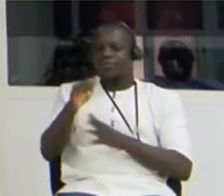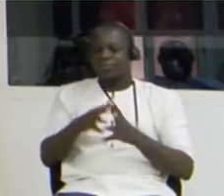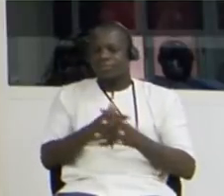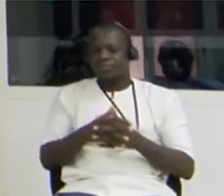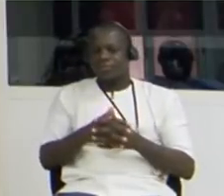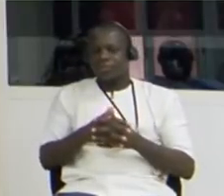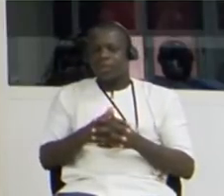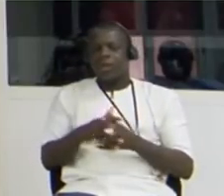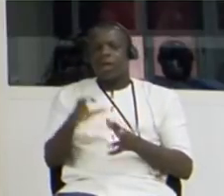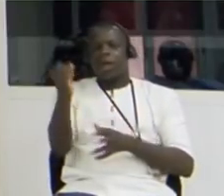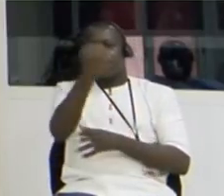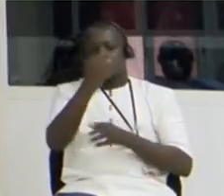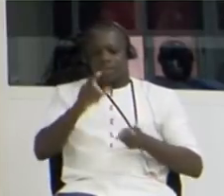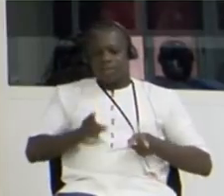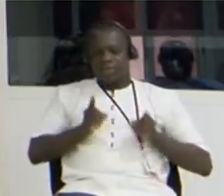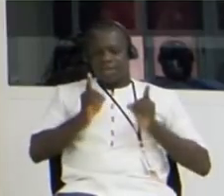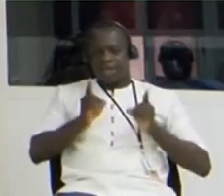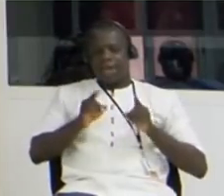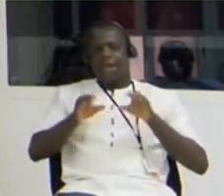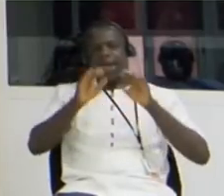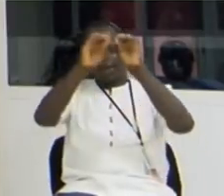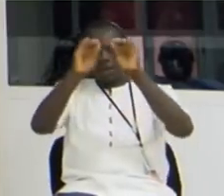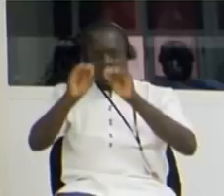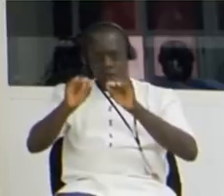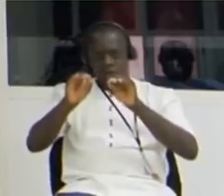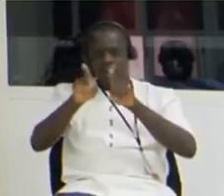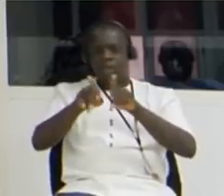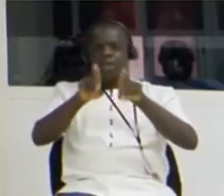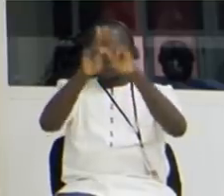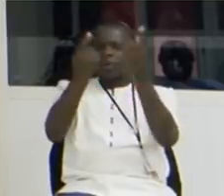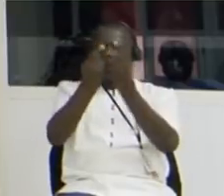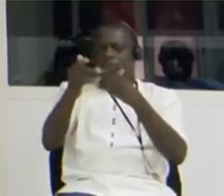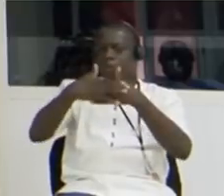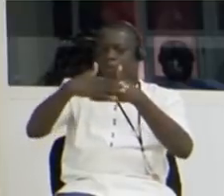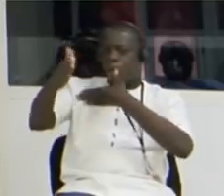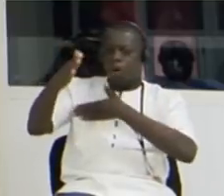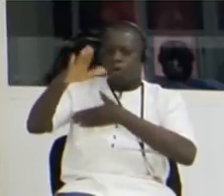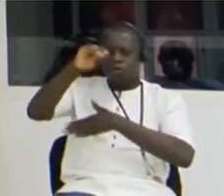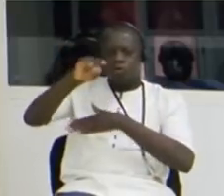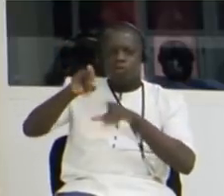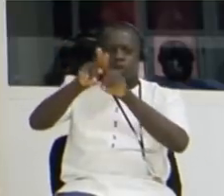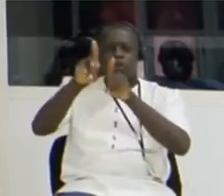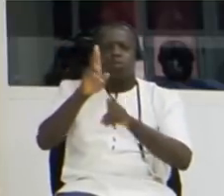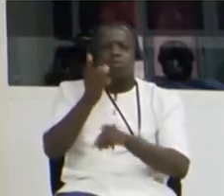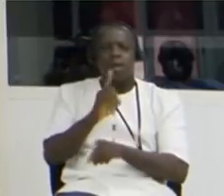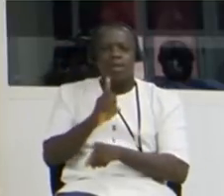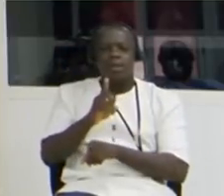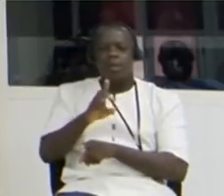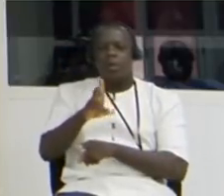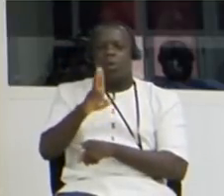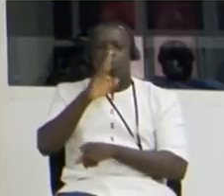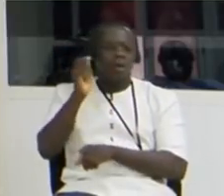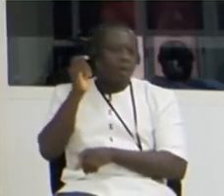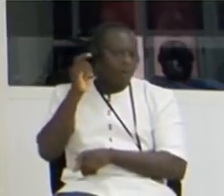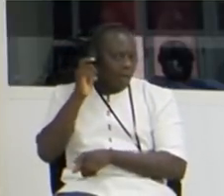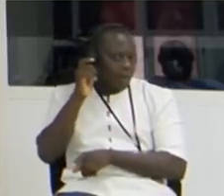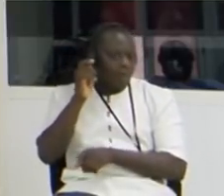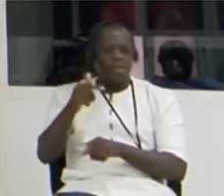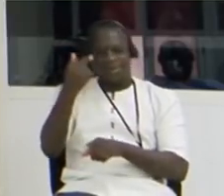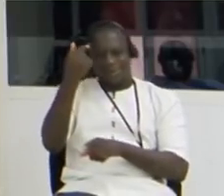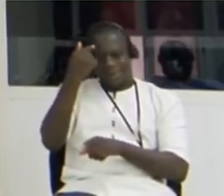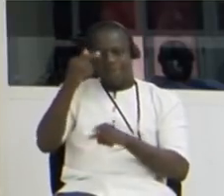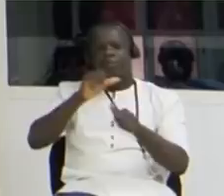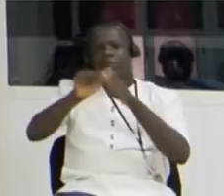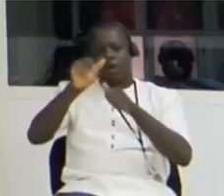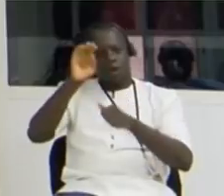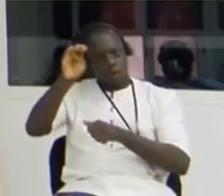because we have a gender education unit, and this has more to do with girls, the gender of education unit was delegated to be part of